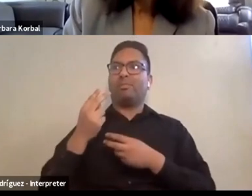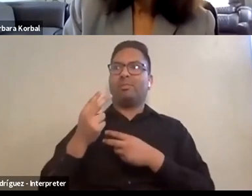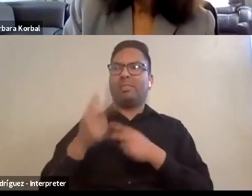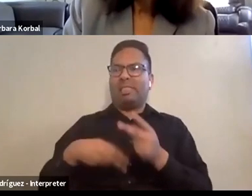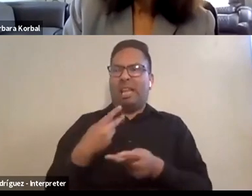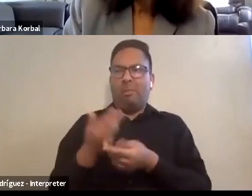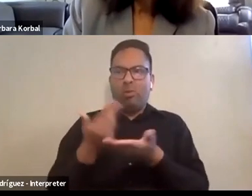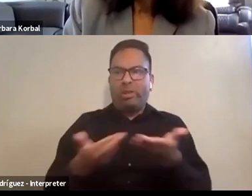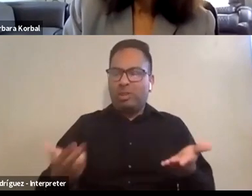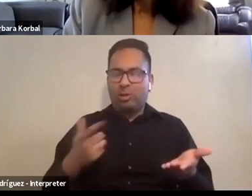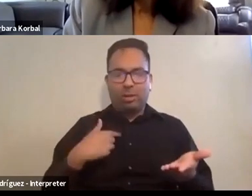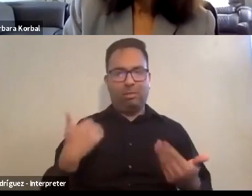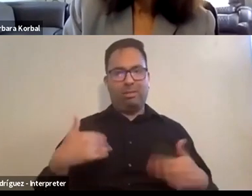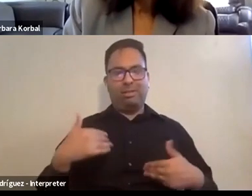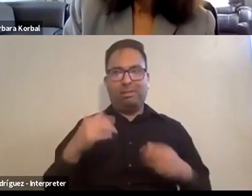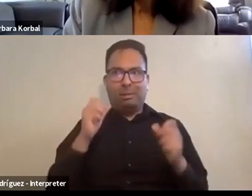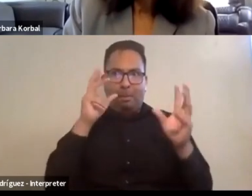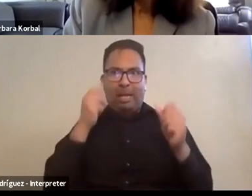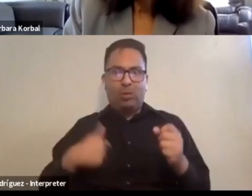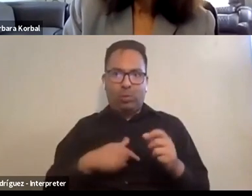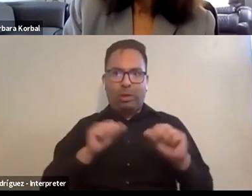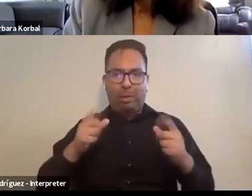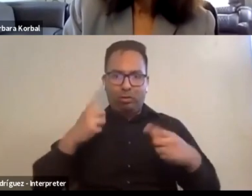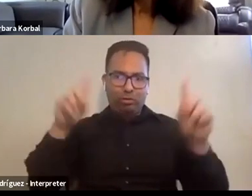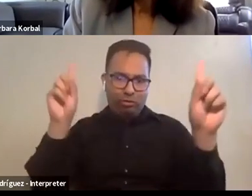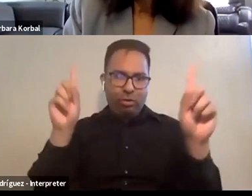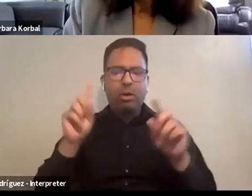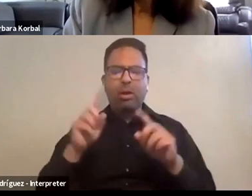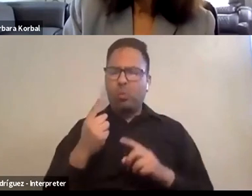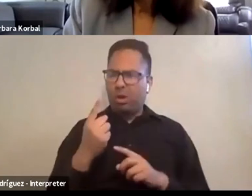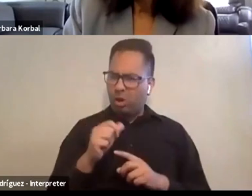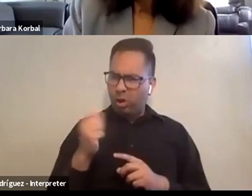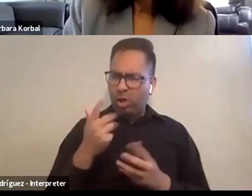this. But I did want to say something else, and